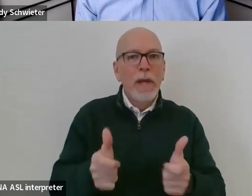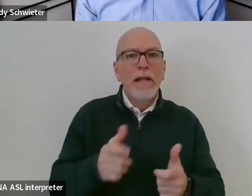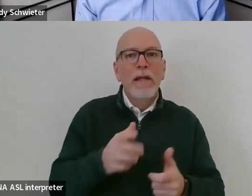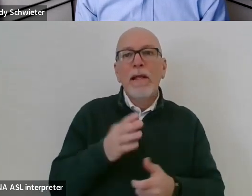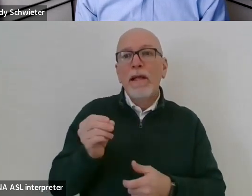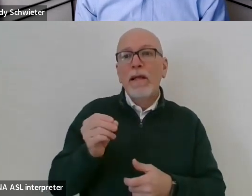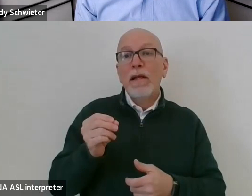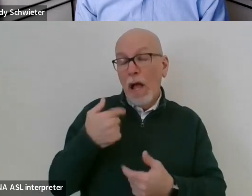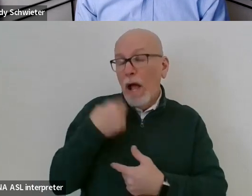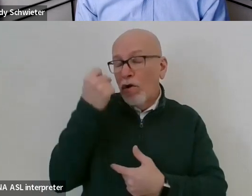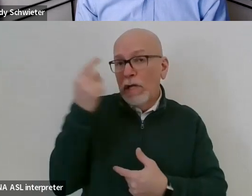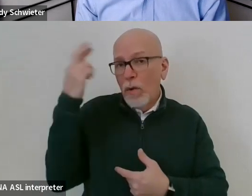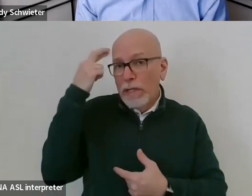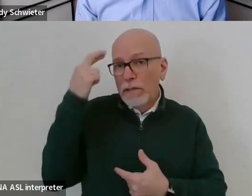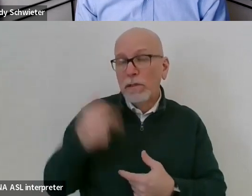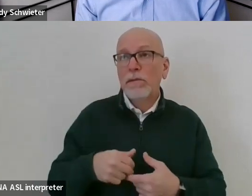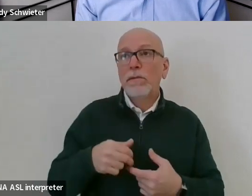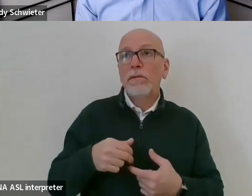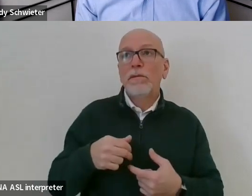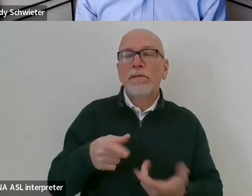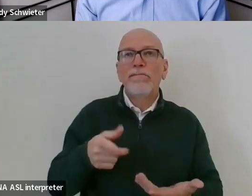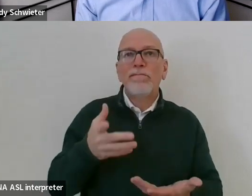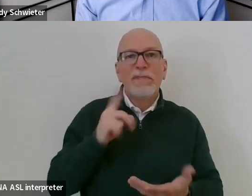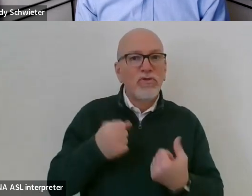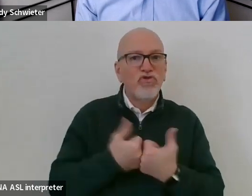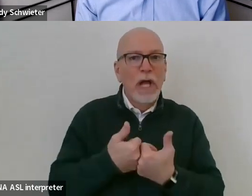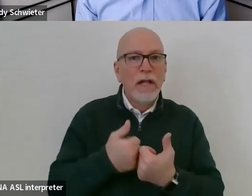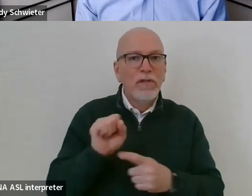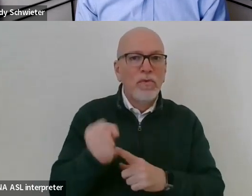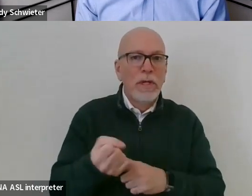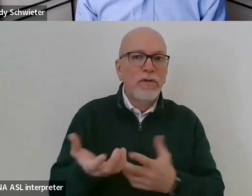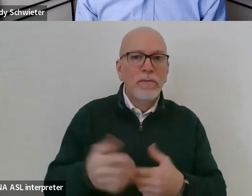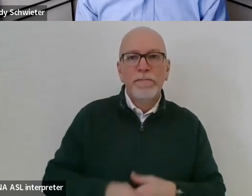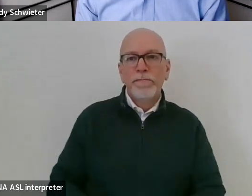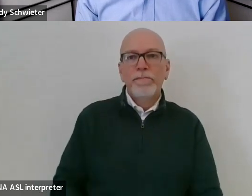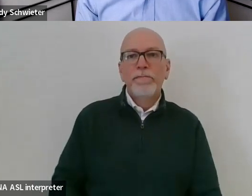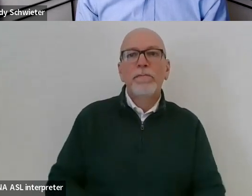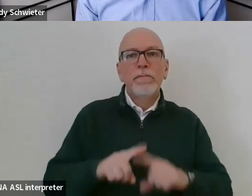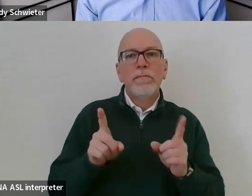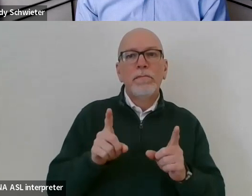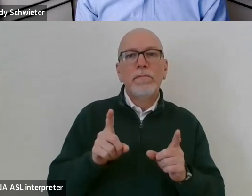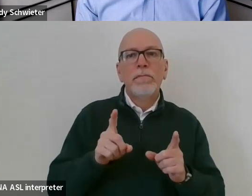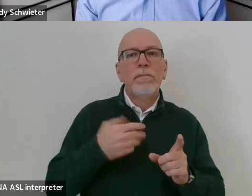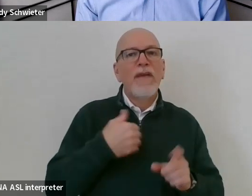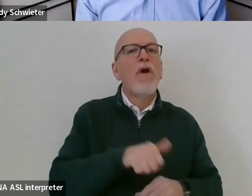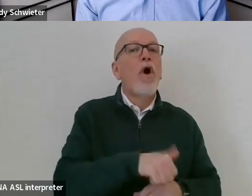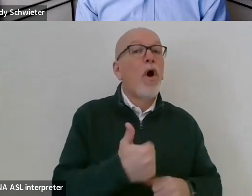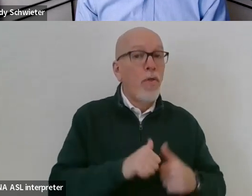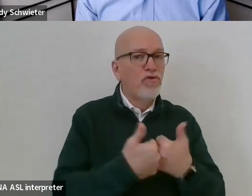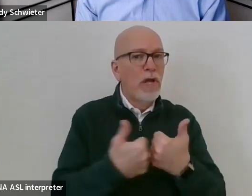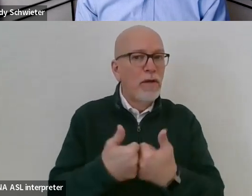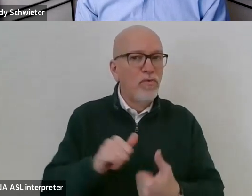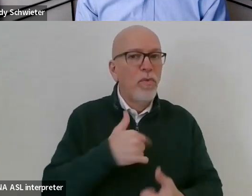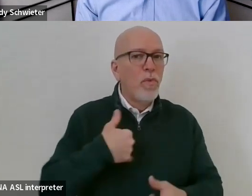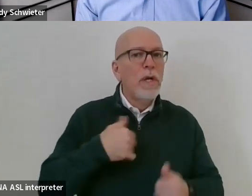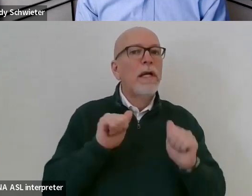And I understand the reasons behind it, because it's a challenging situation. But there are also other challenges that we